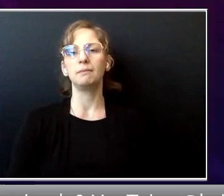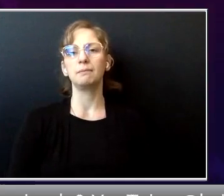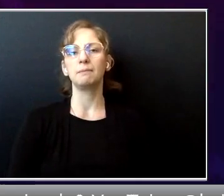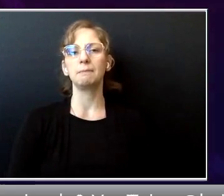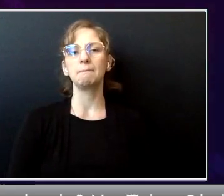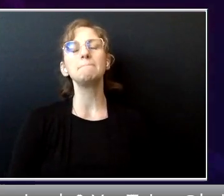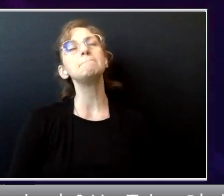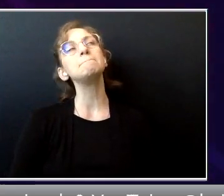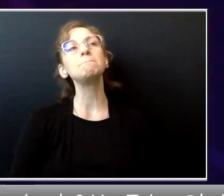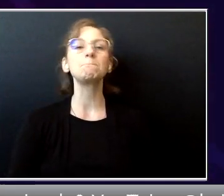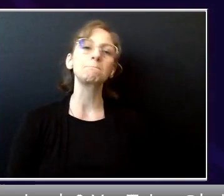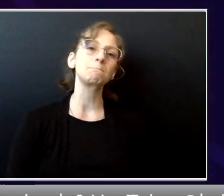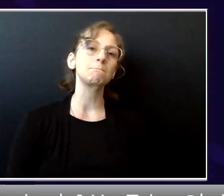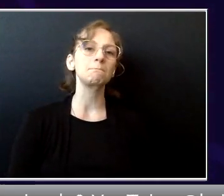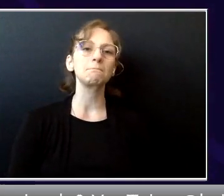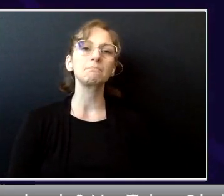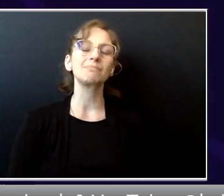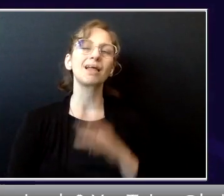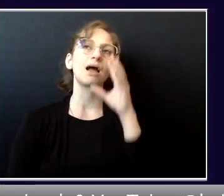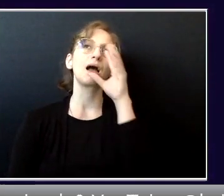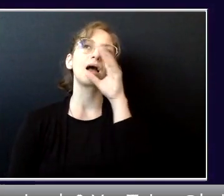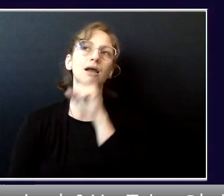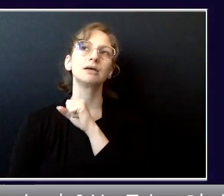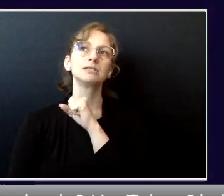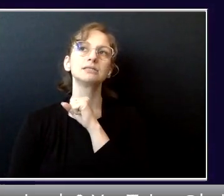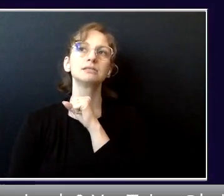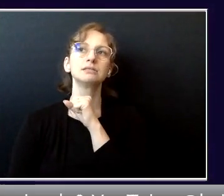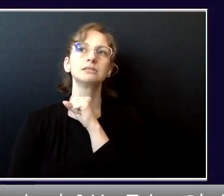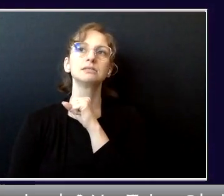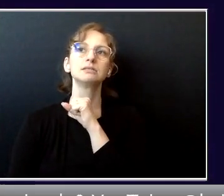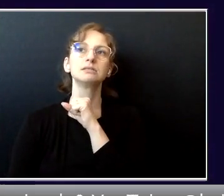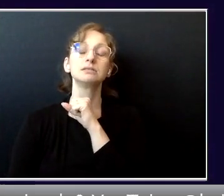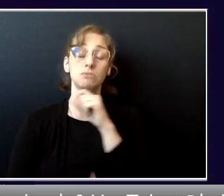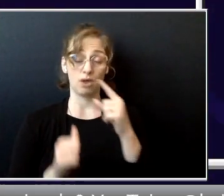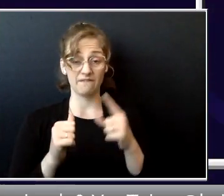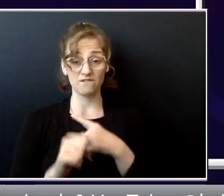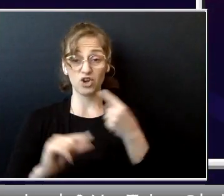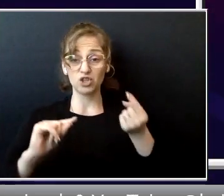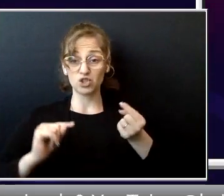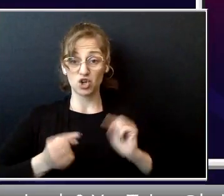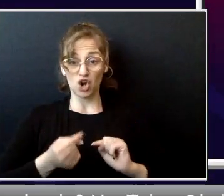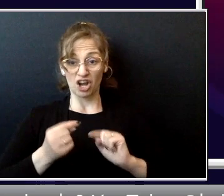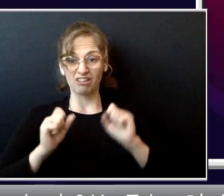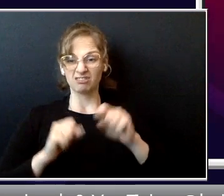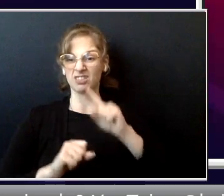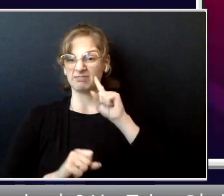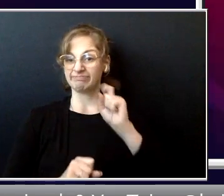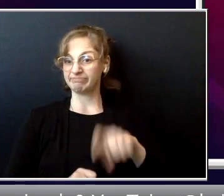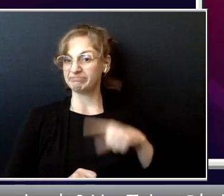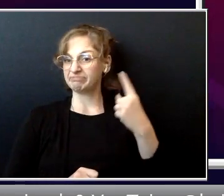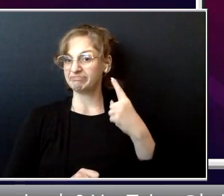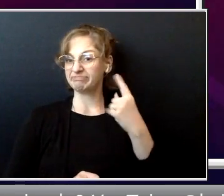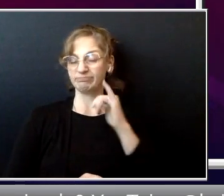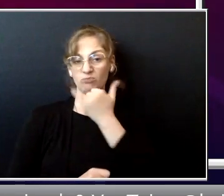So this, I guess, when I first injured it and I could tell something was wrong, I think was like a